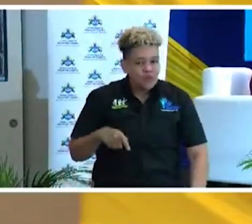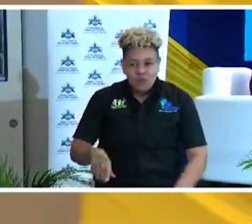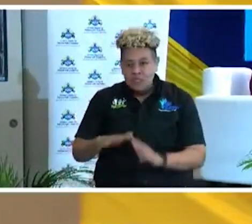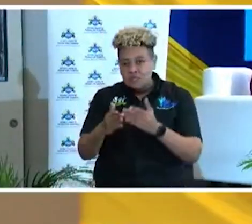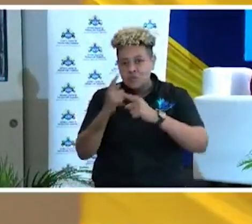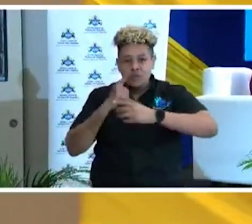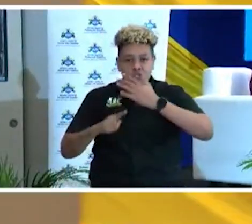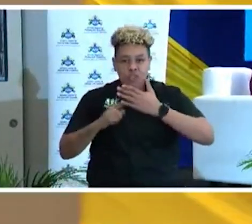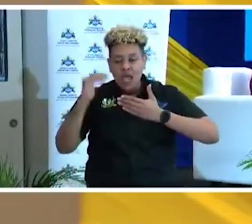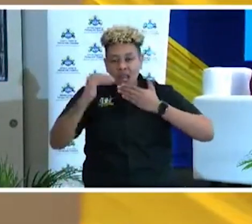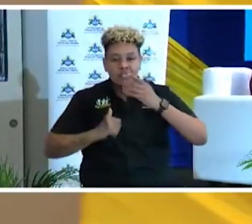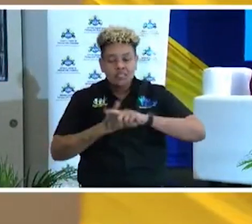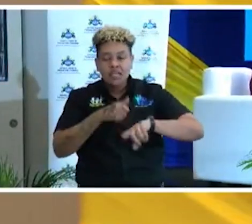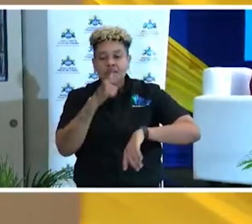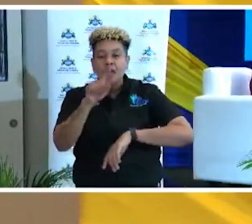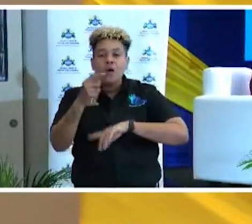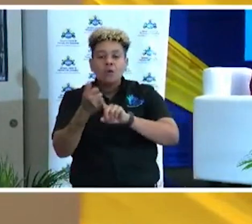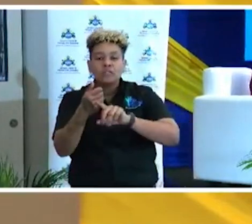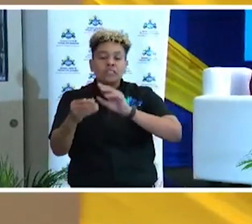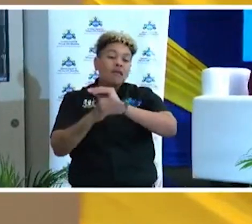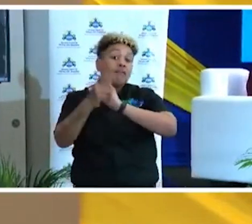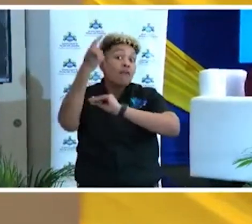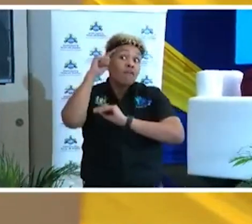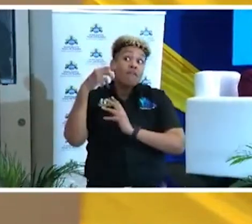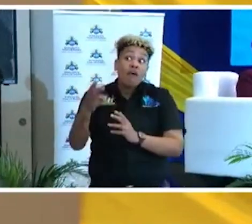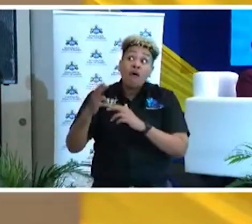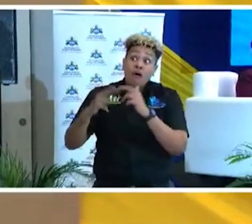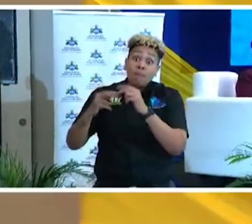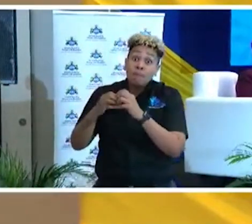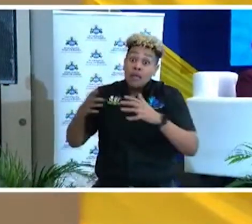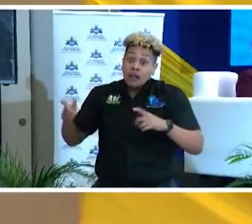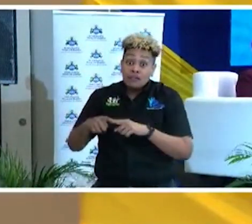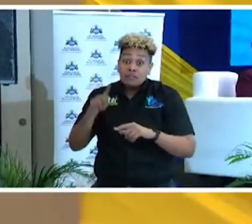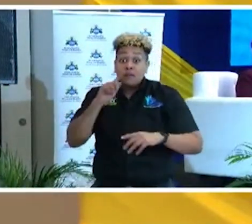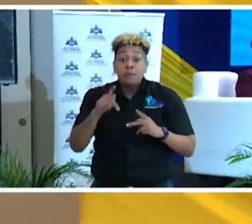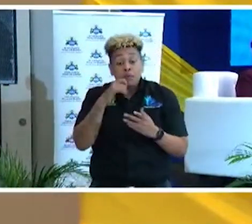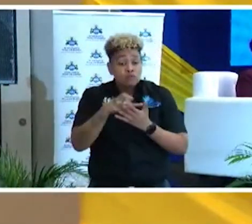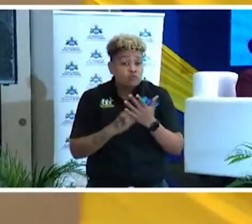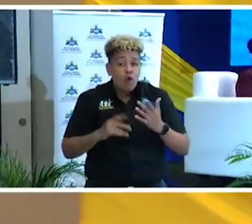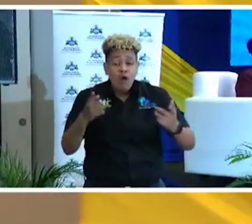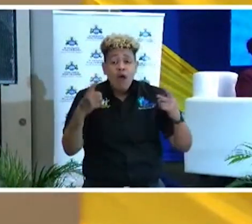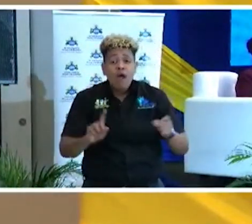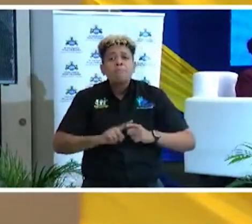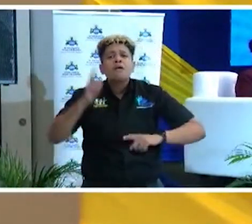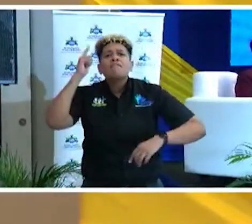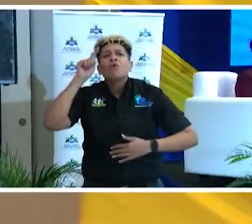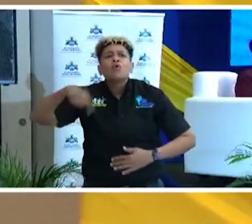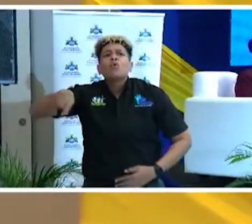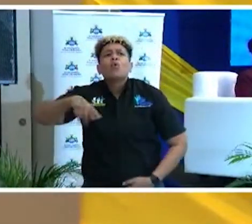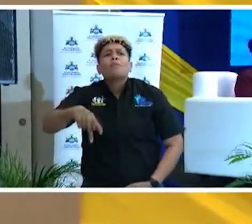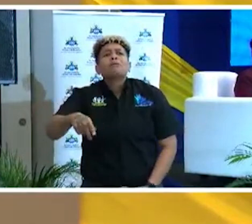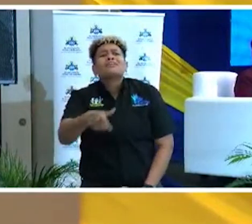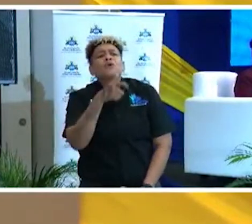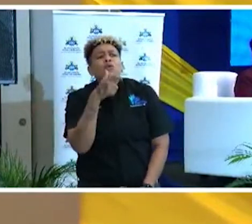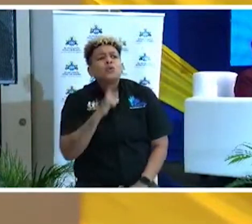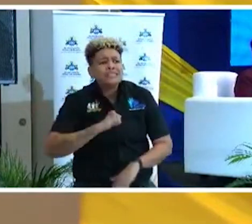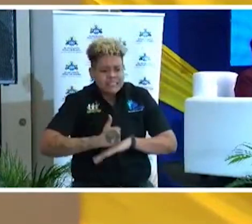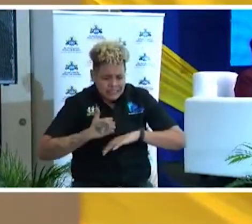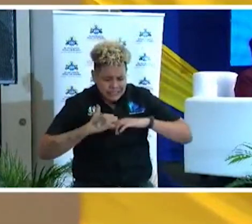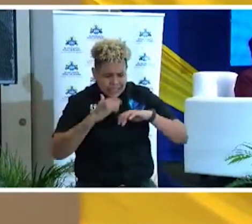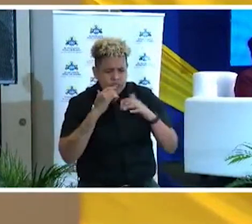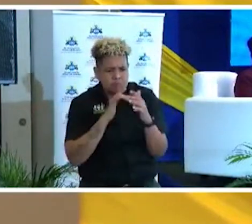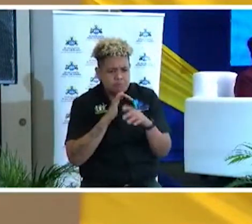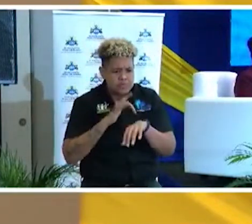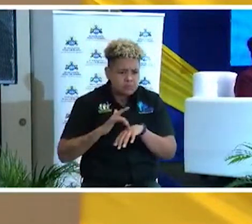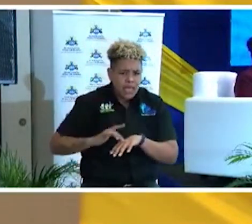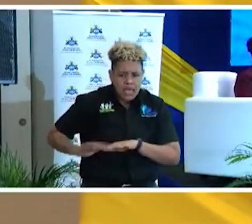book checklist is not just for builders and architects. It is for those persons setting up spaces